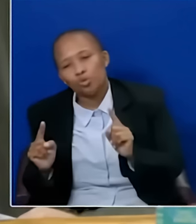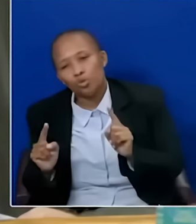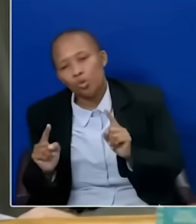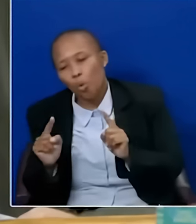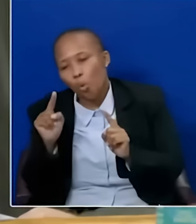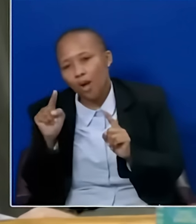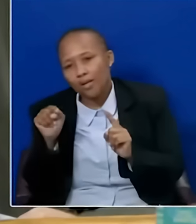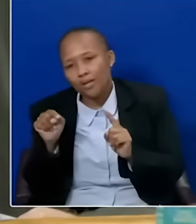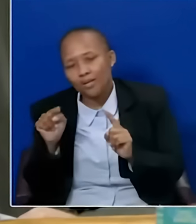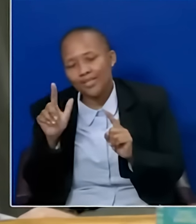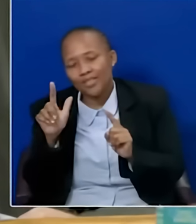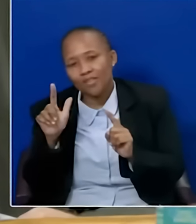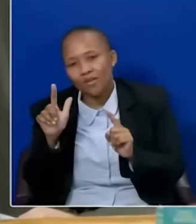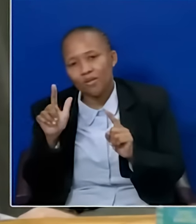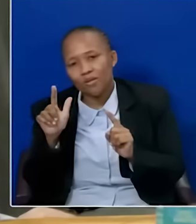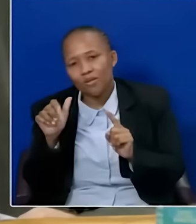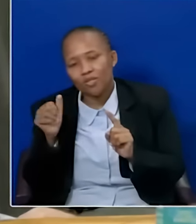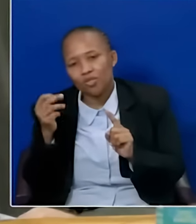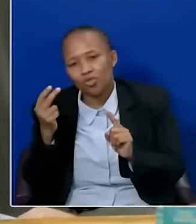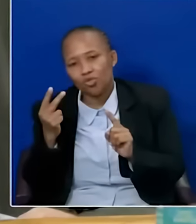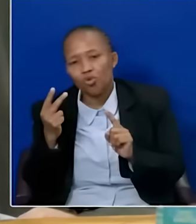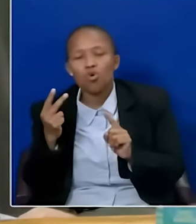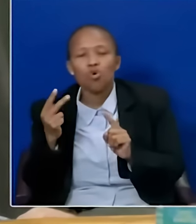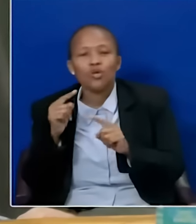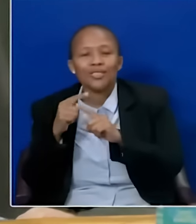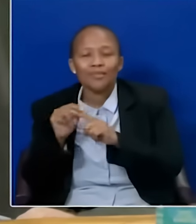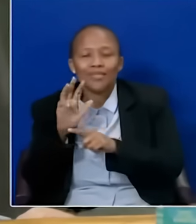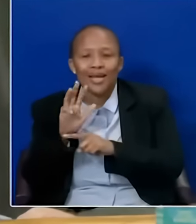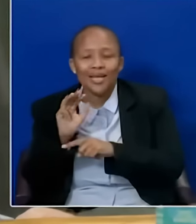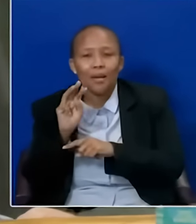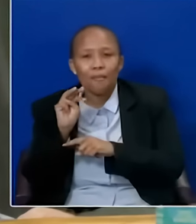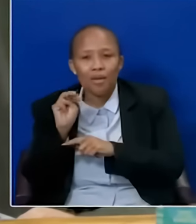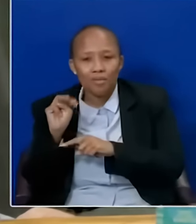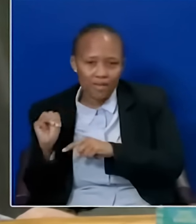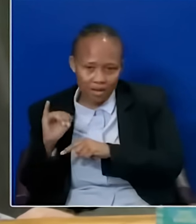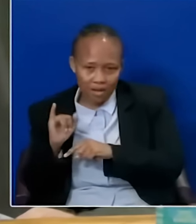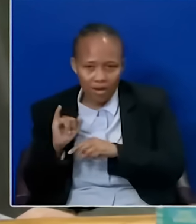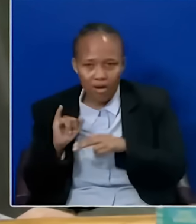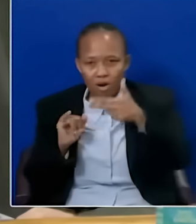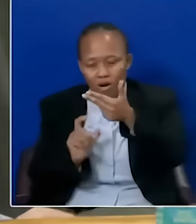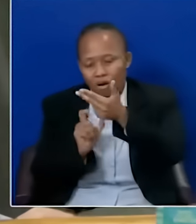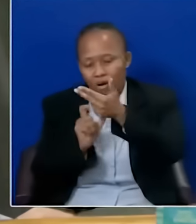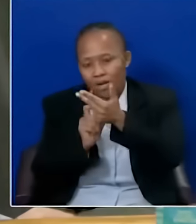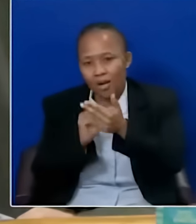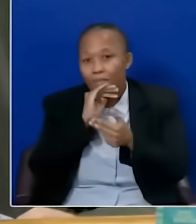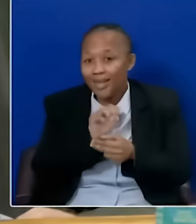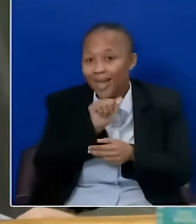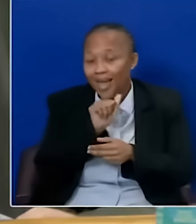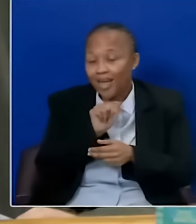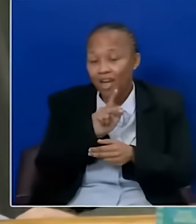7.62 times 39 millimeter caliber cartridge case. In other words, an AK-47 bullet cartridge case.